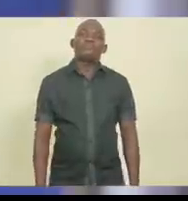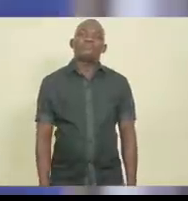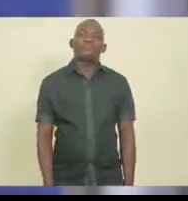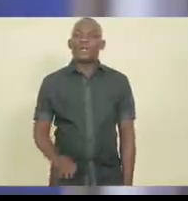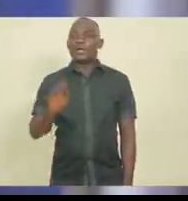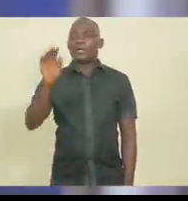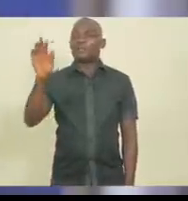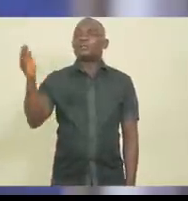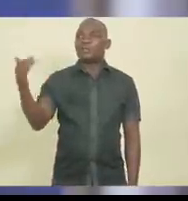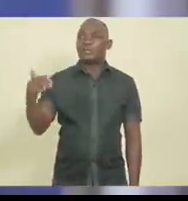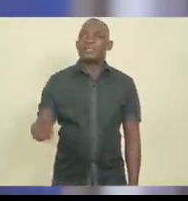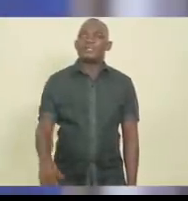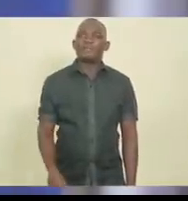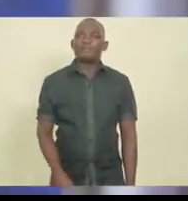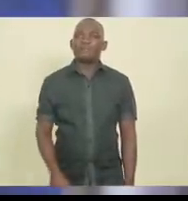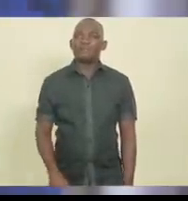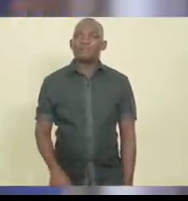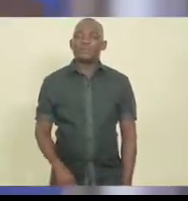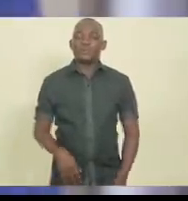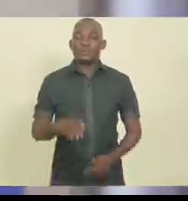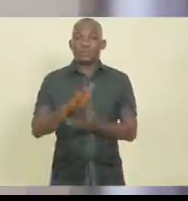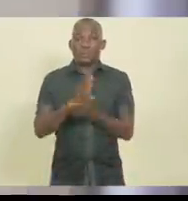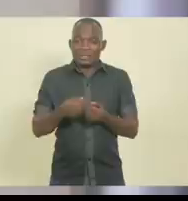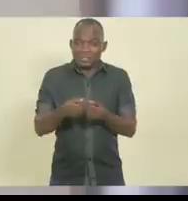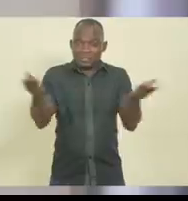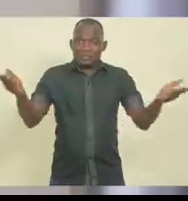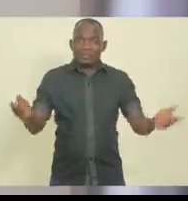much. Okay. I'm coming. Please, shred these documents for me.